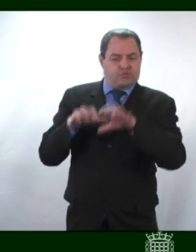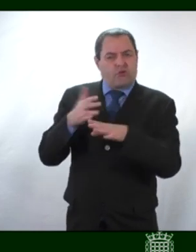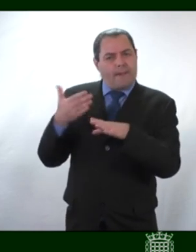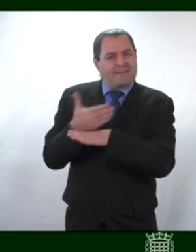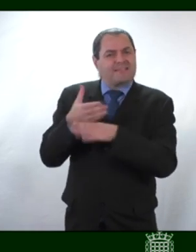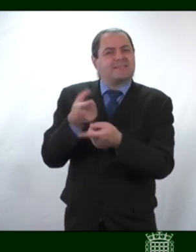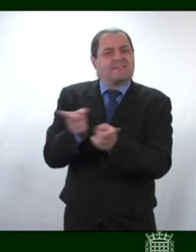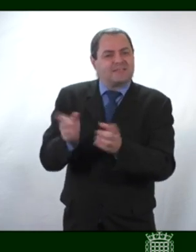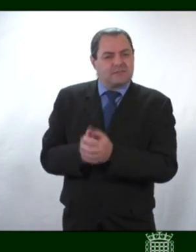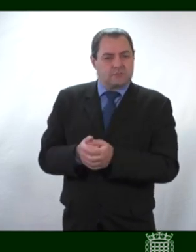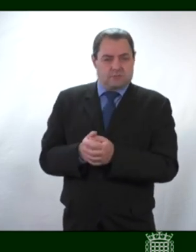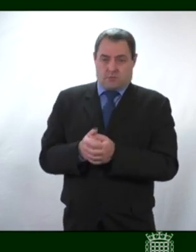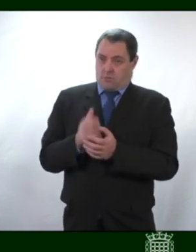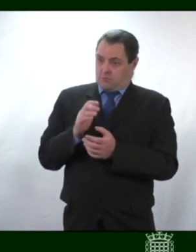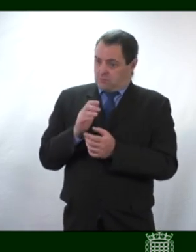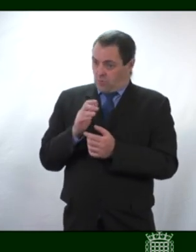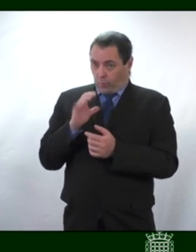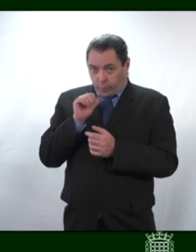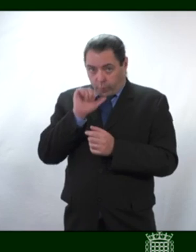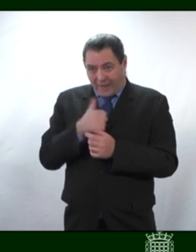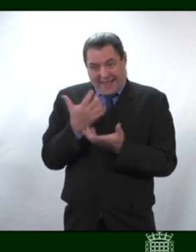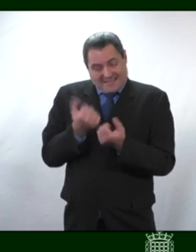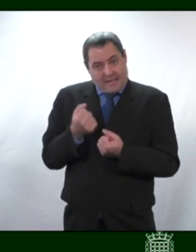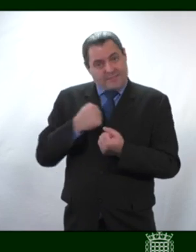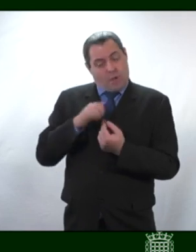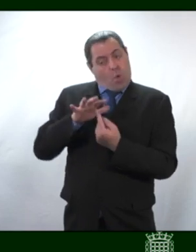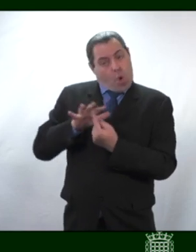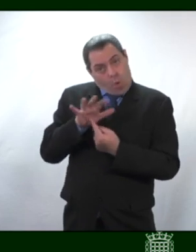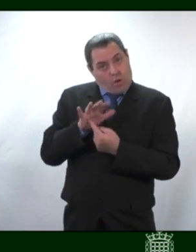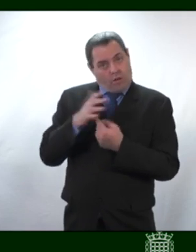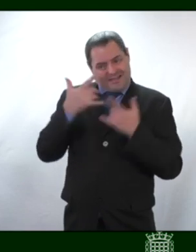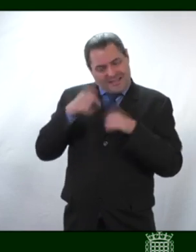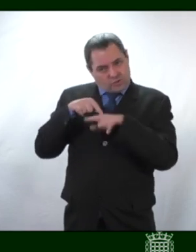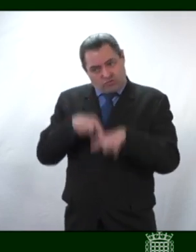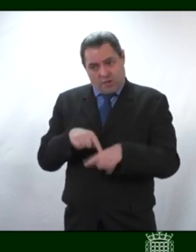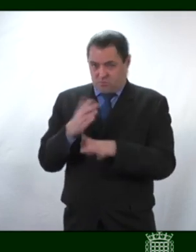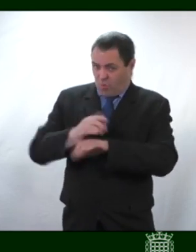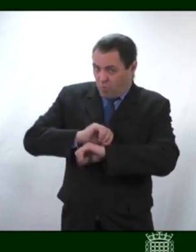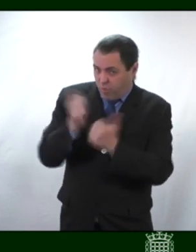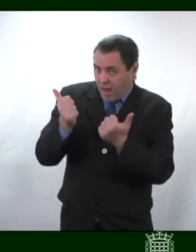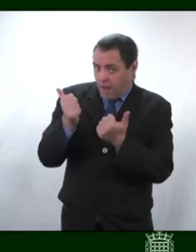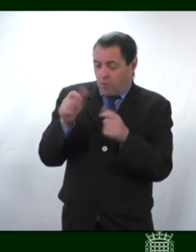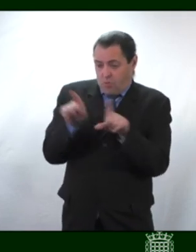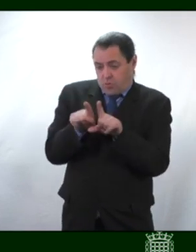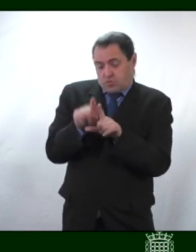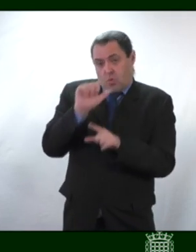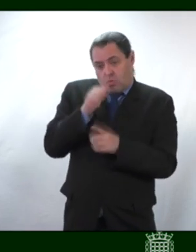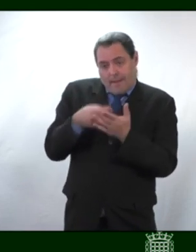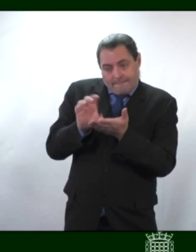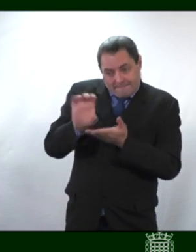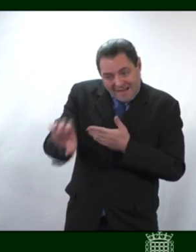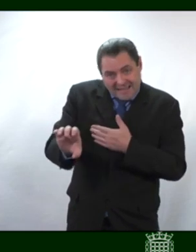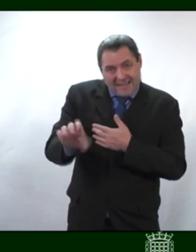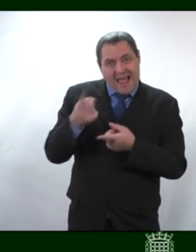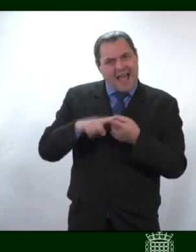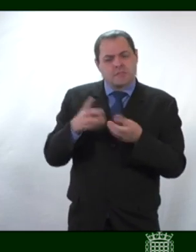being done so effectively locally, and will he urge the Chancellor to provide a financial support package for our hospitality, leisure and